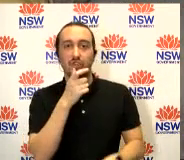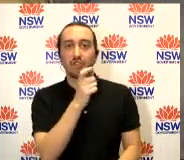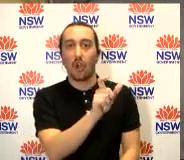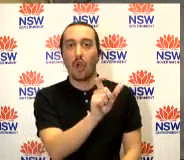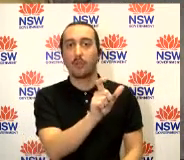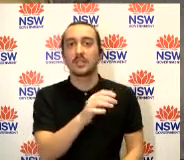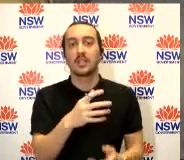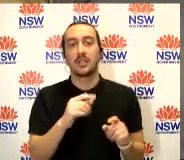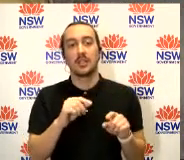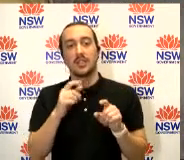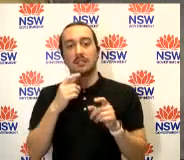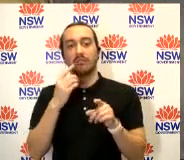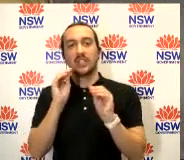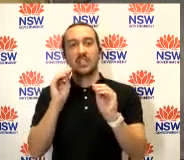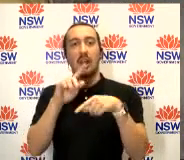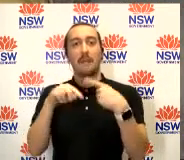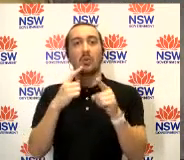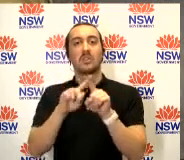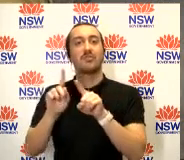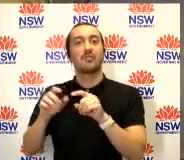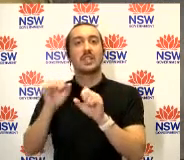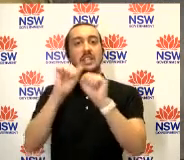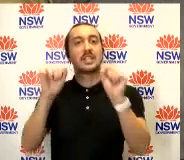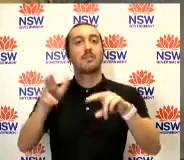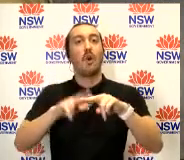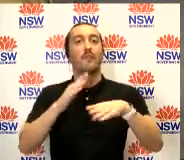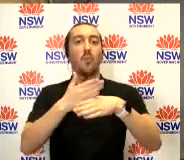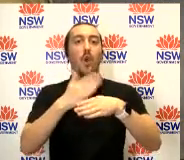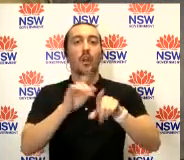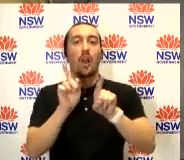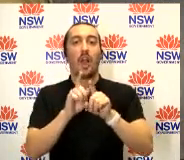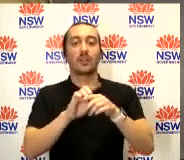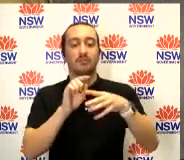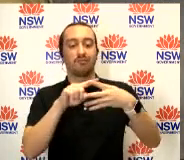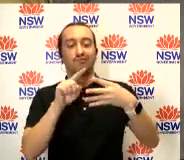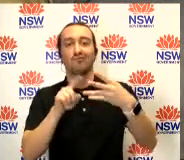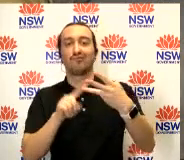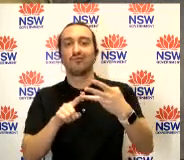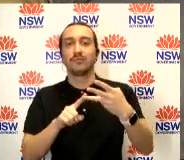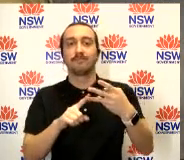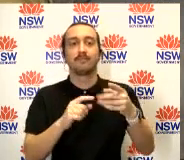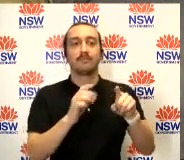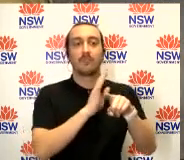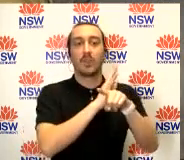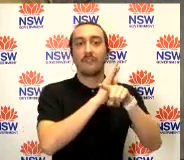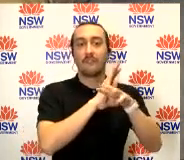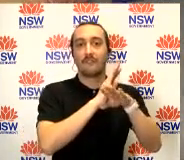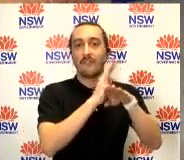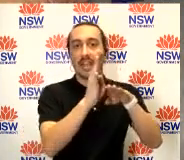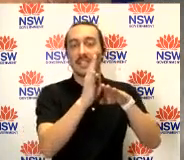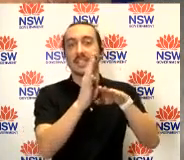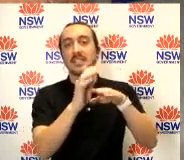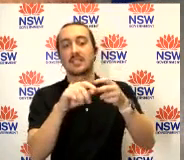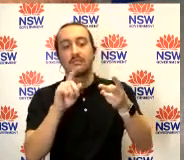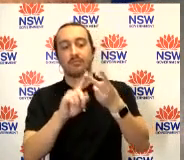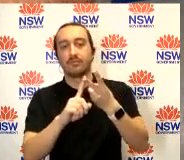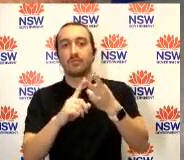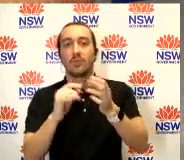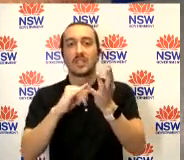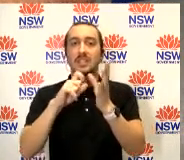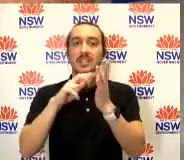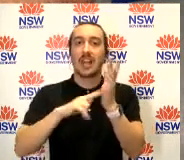The problem we get as inspectors, we've trained our workers, we send them to a course, and you look into it, the course didn't teach them the system of work they're using. It didn't